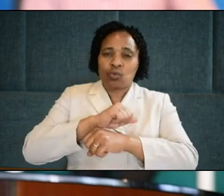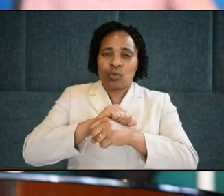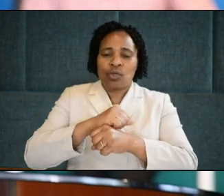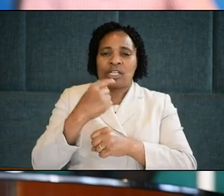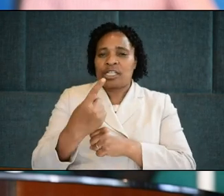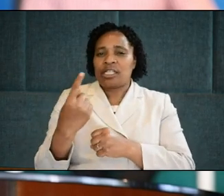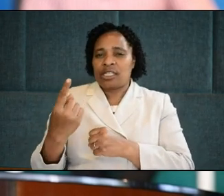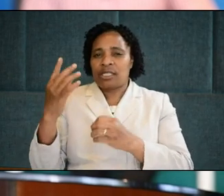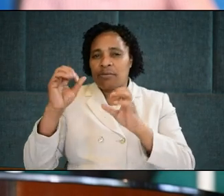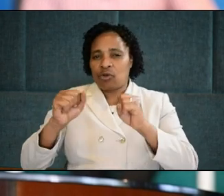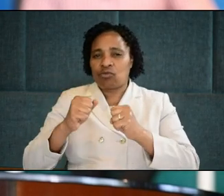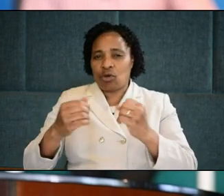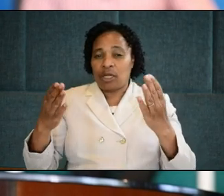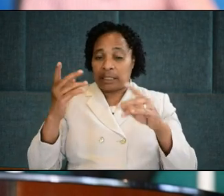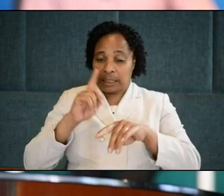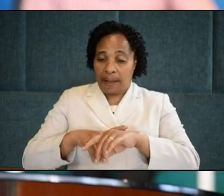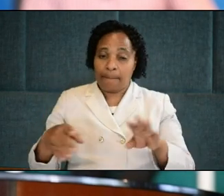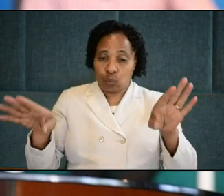favorite clothes to school.